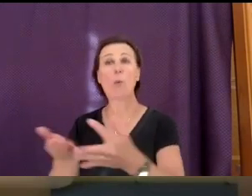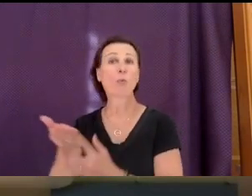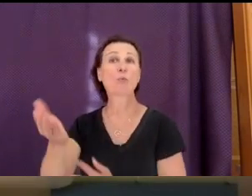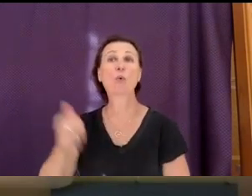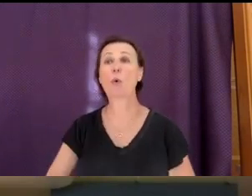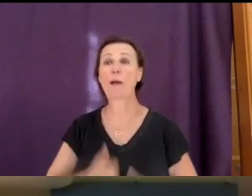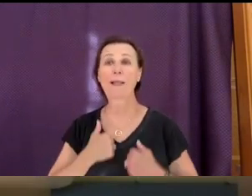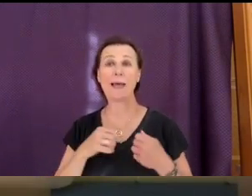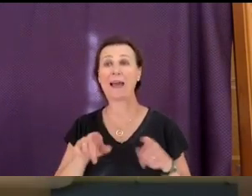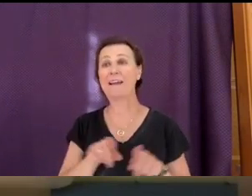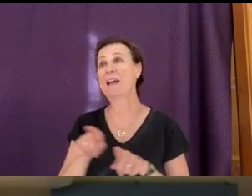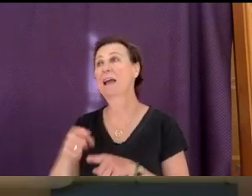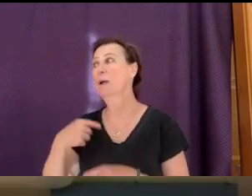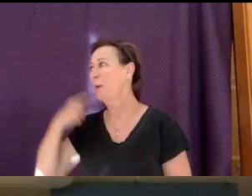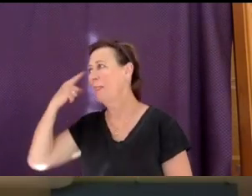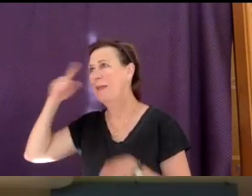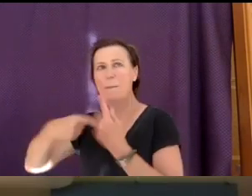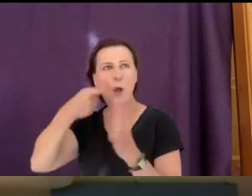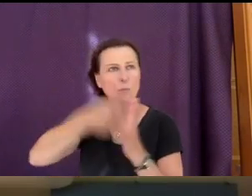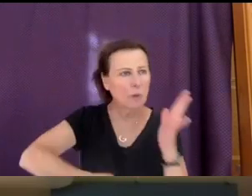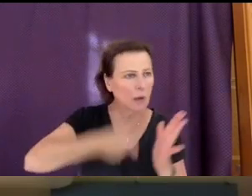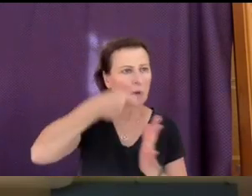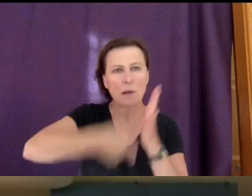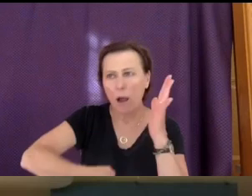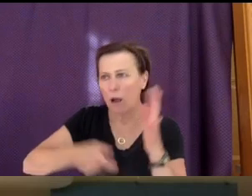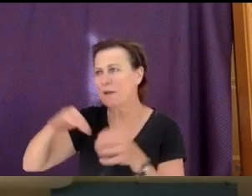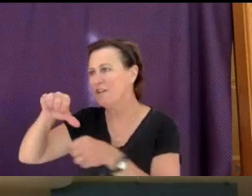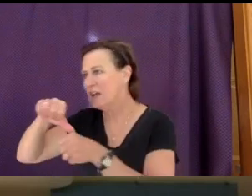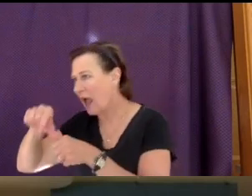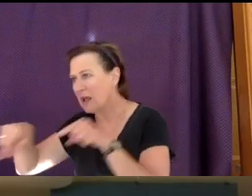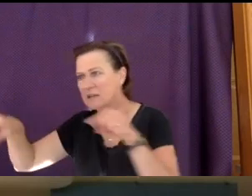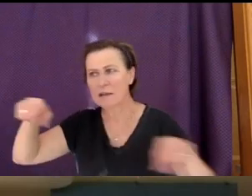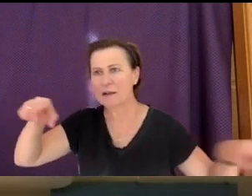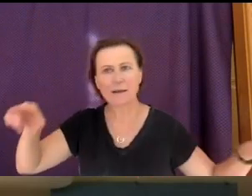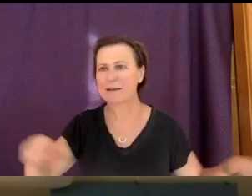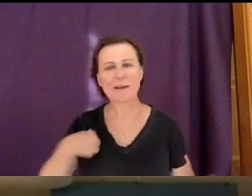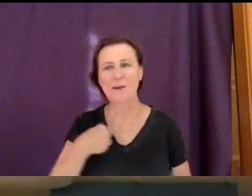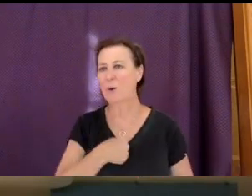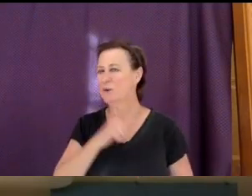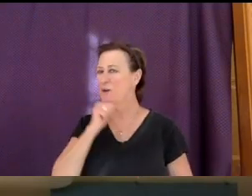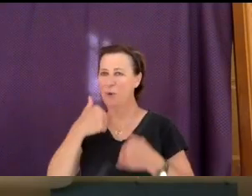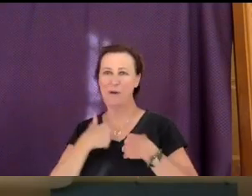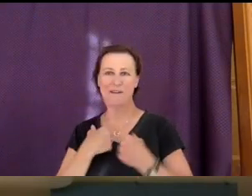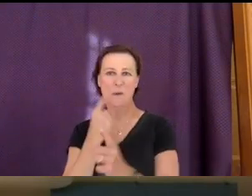of petrol is all that matters. Things are not seen in the proper perspective.